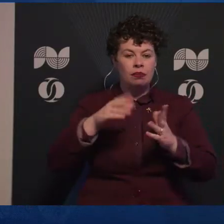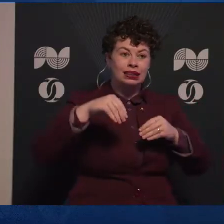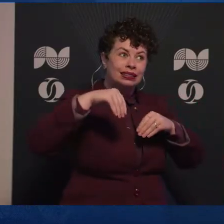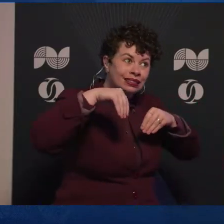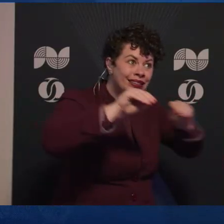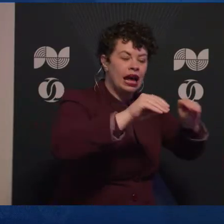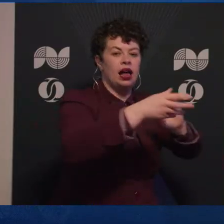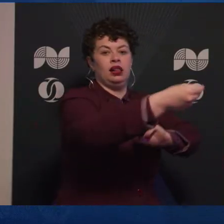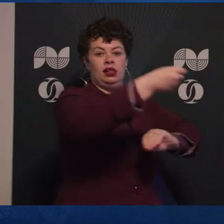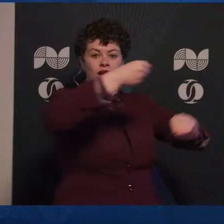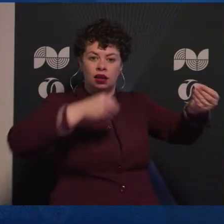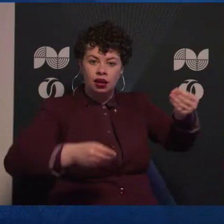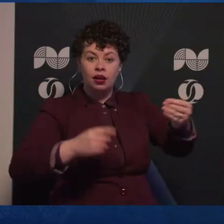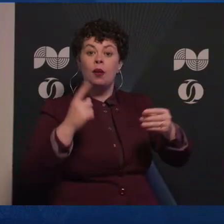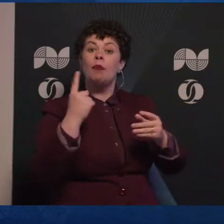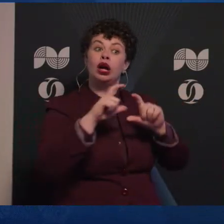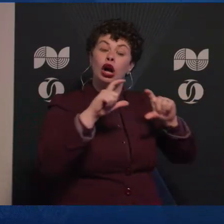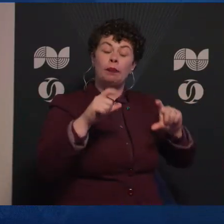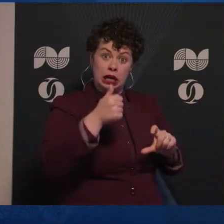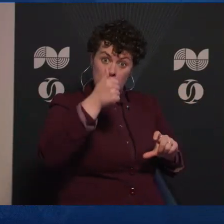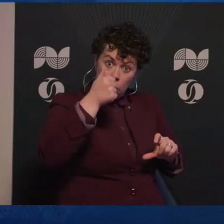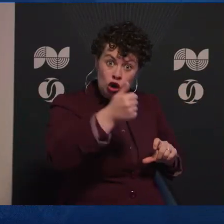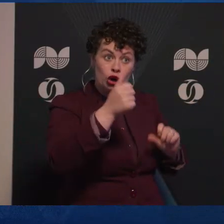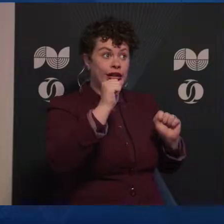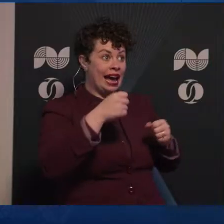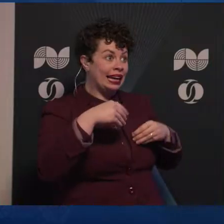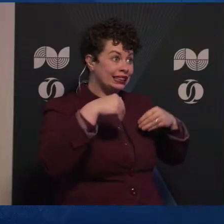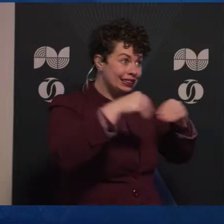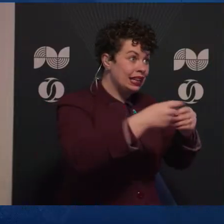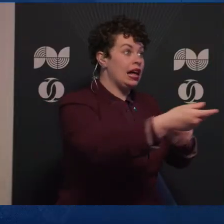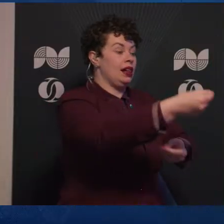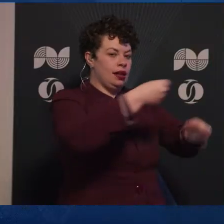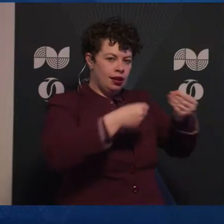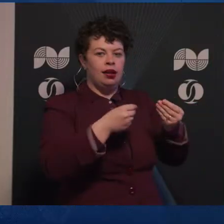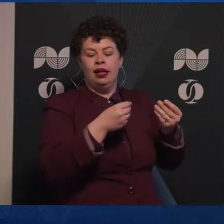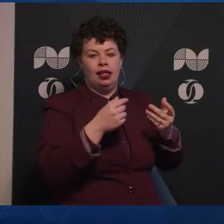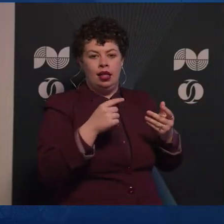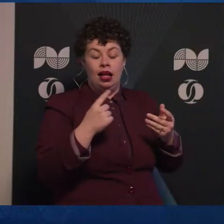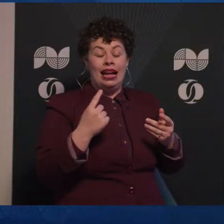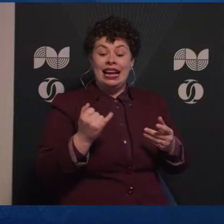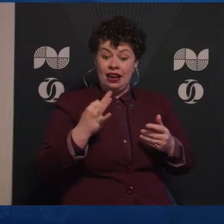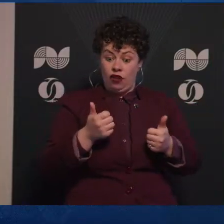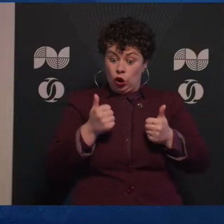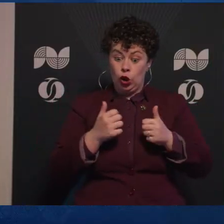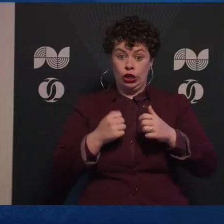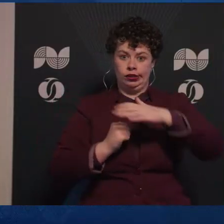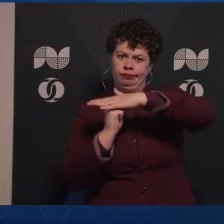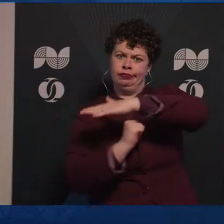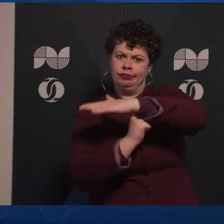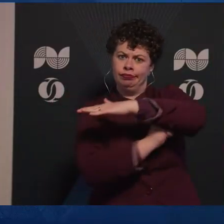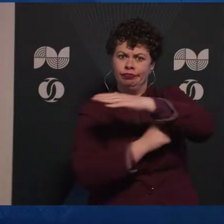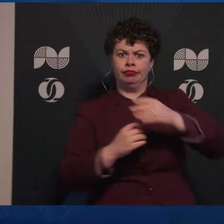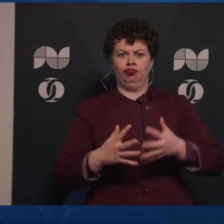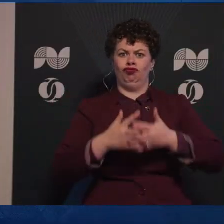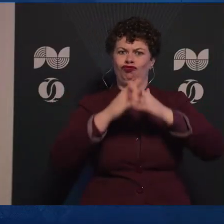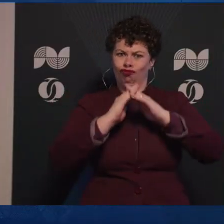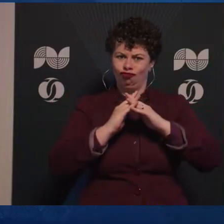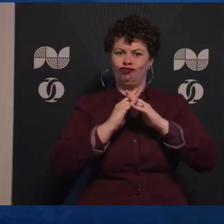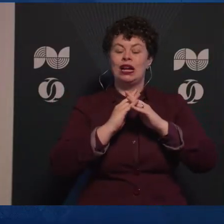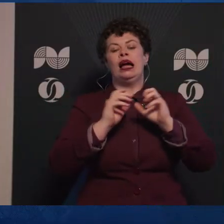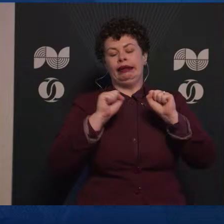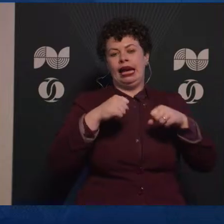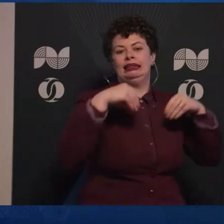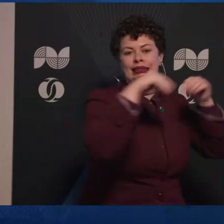companies that are already good that stand a chance of entering export markets. I mean, it's not a message government wants to hear, but that's